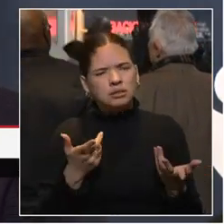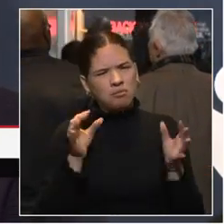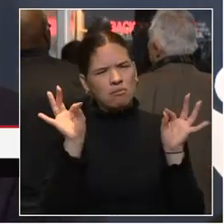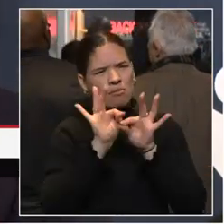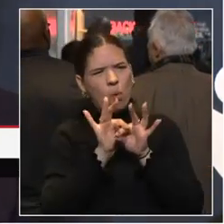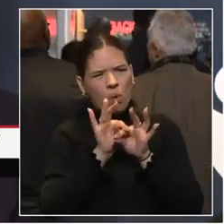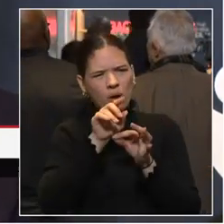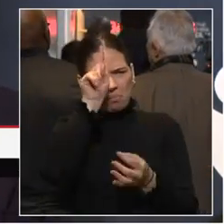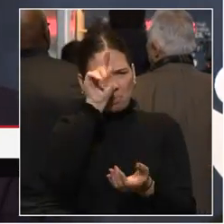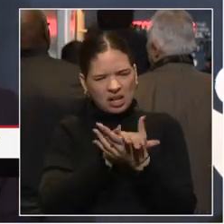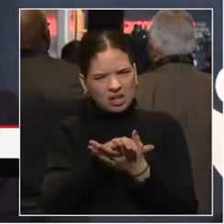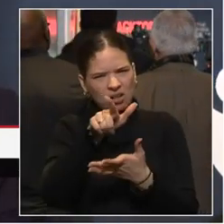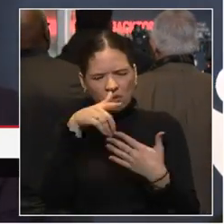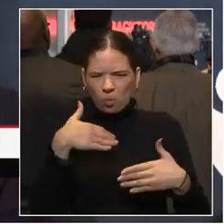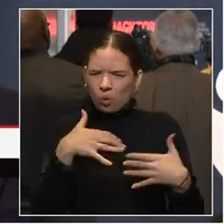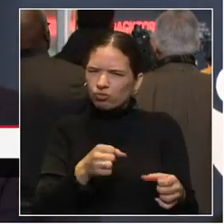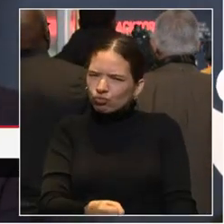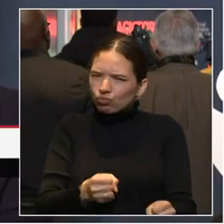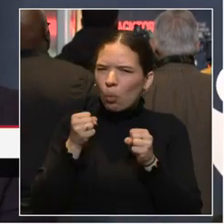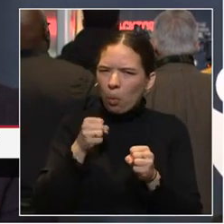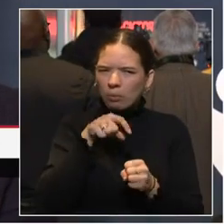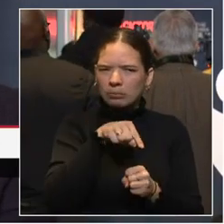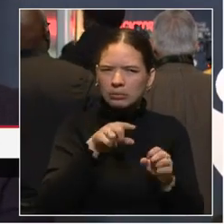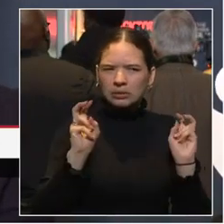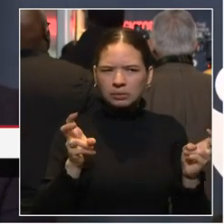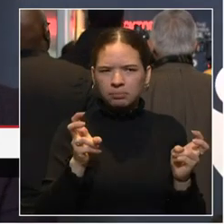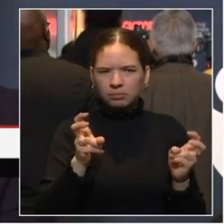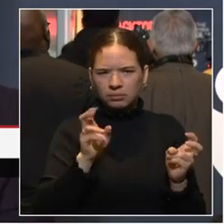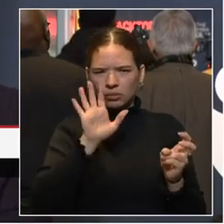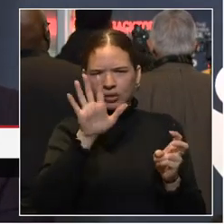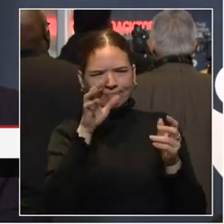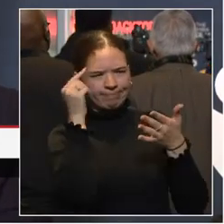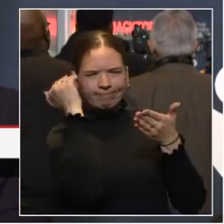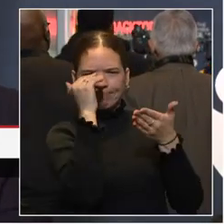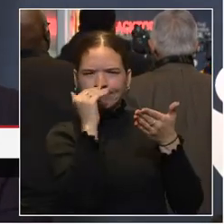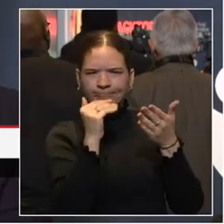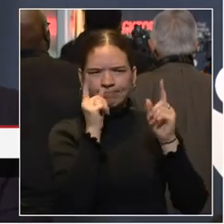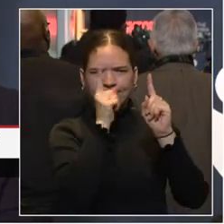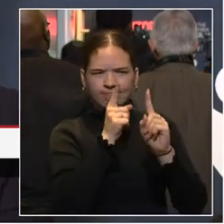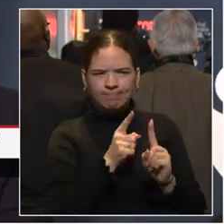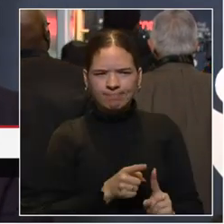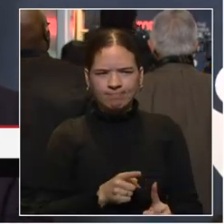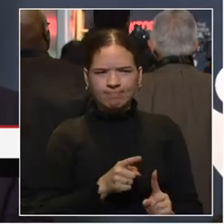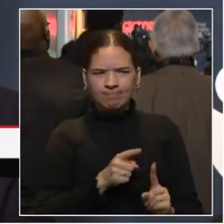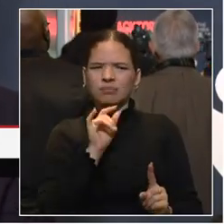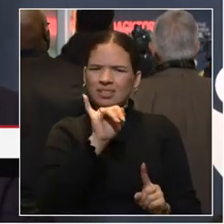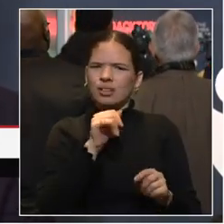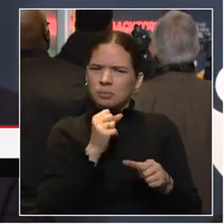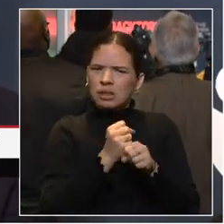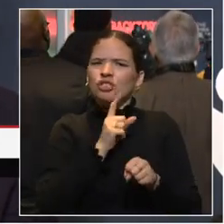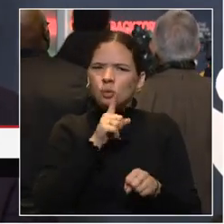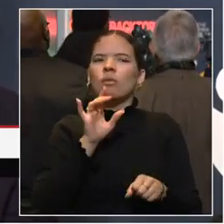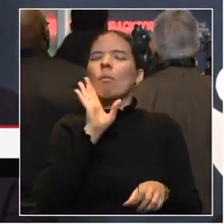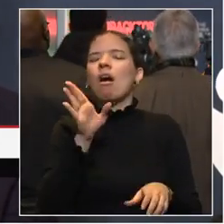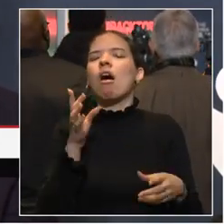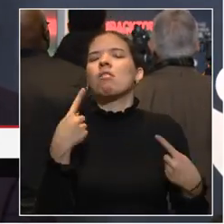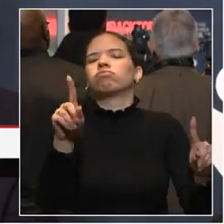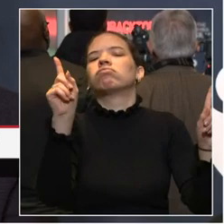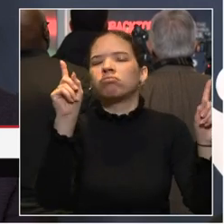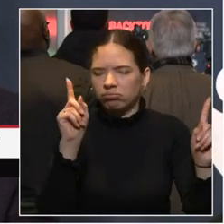or the path you have set out for yourself, that you're successful in doing that. So the bottom line